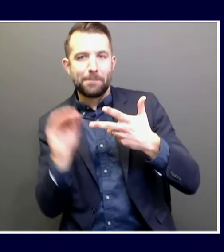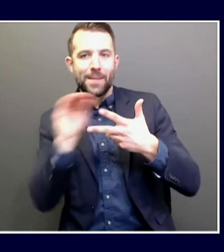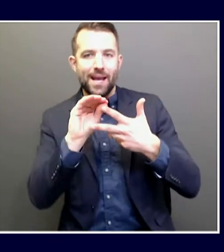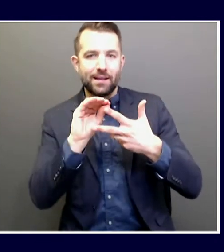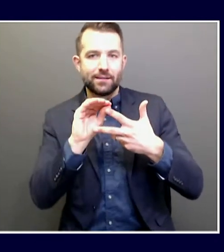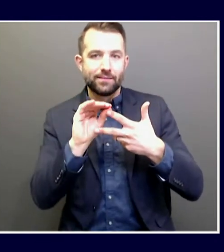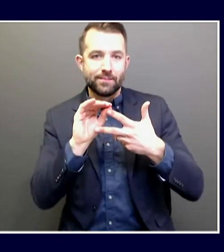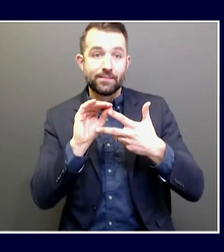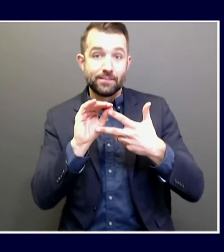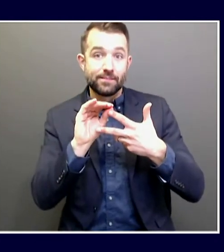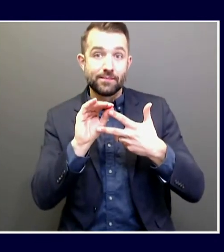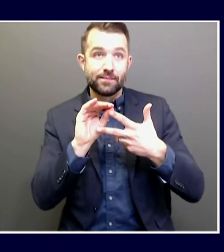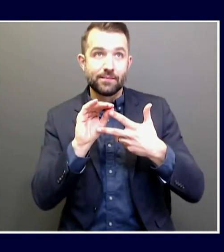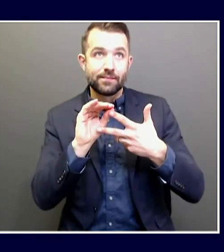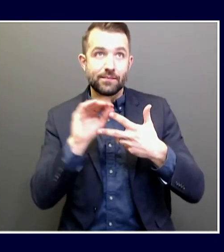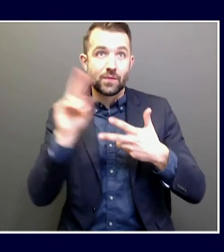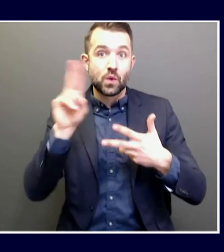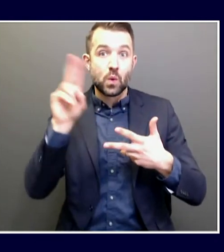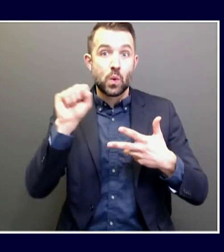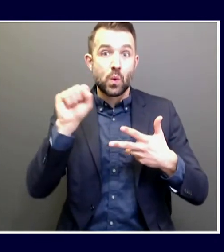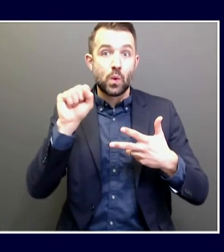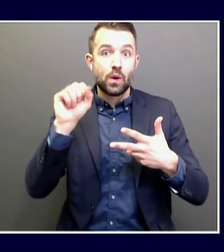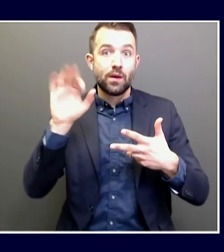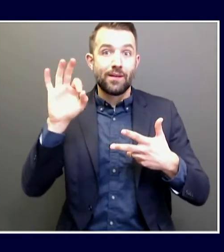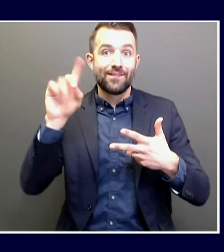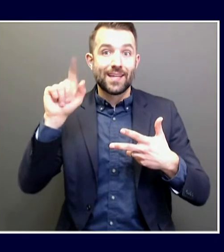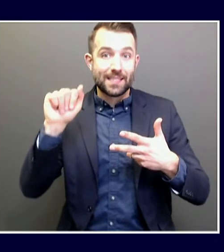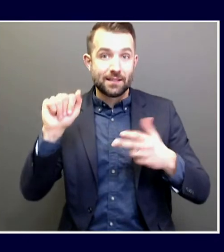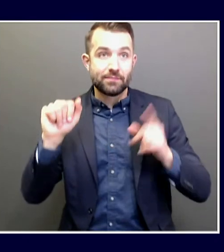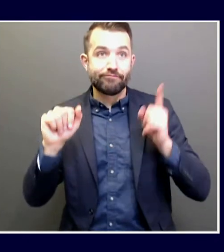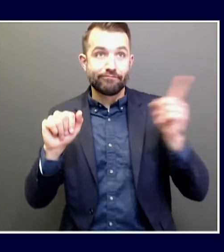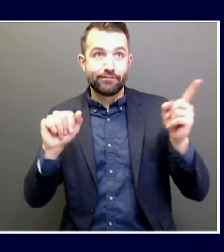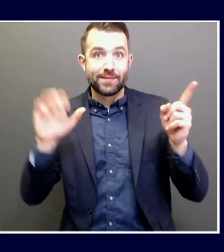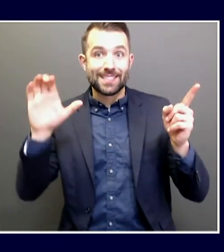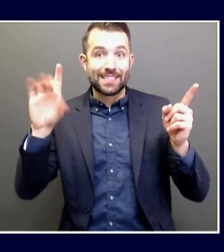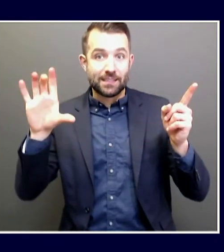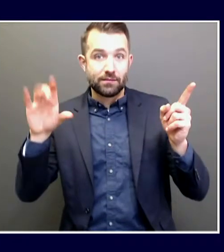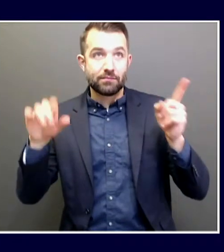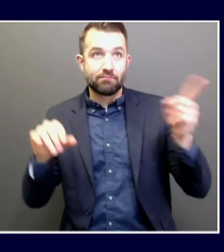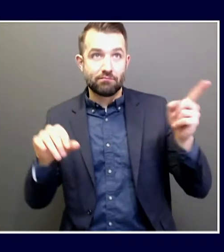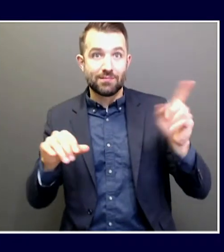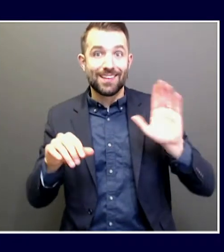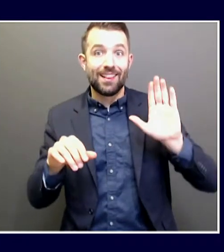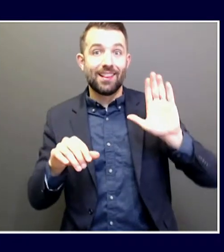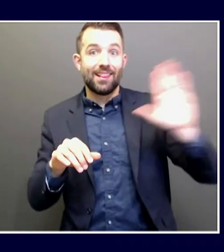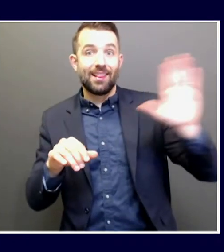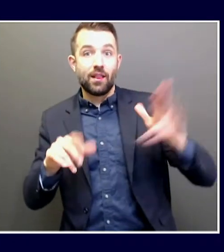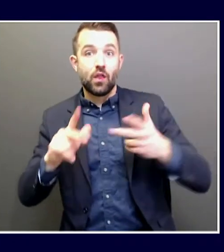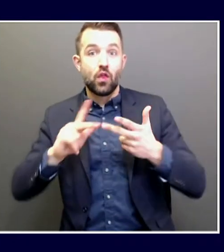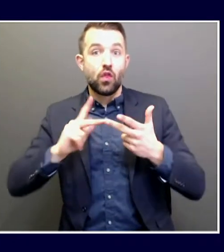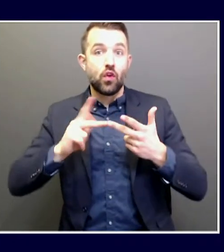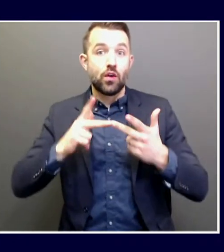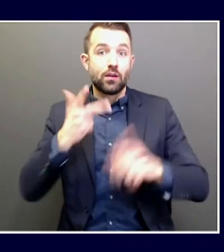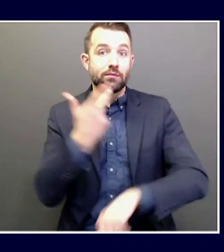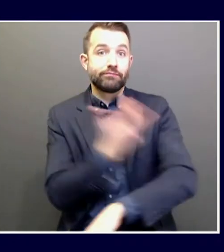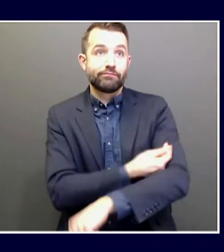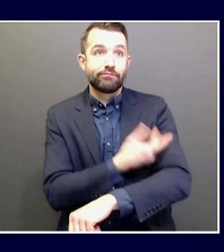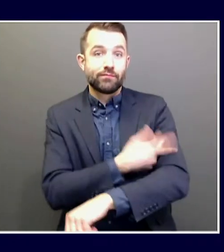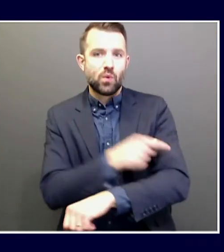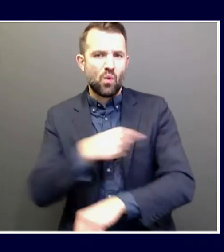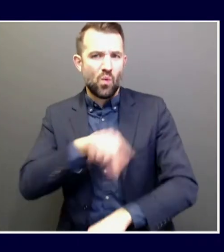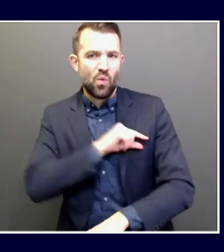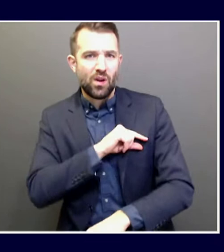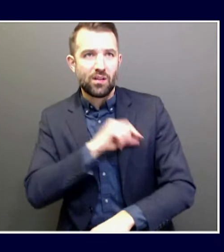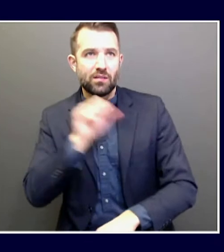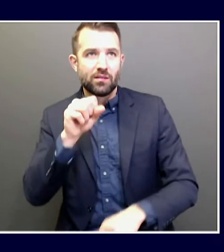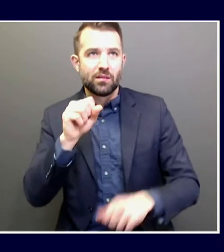expanding booster eligibility last week, there's an algorithm that reads raw data from our